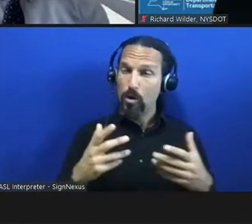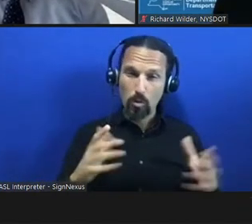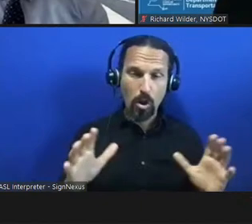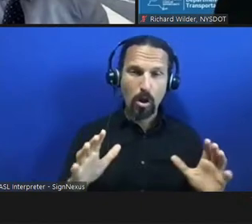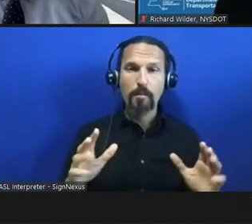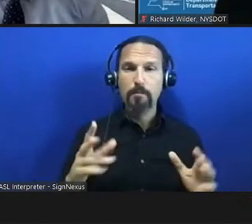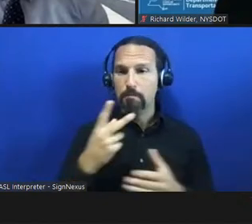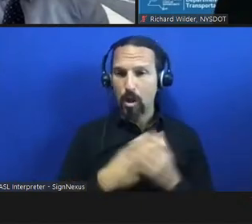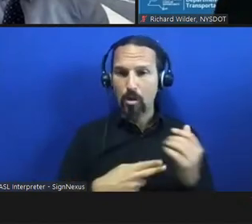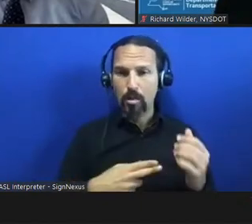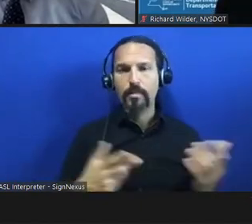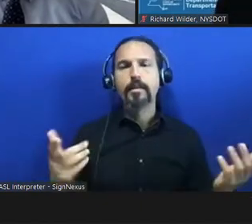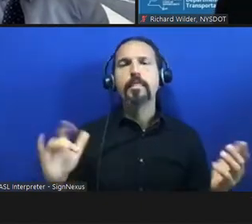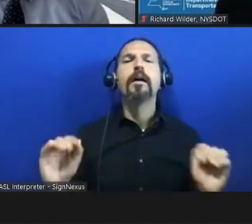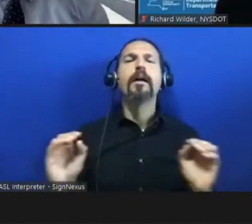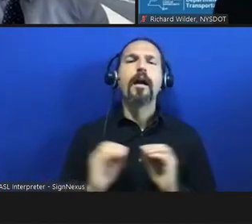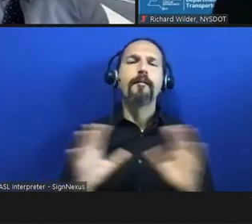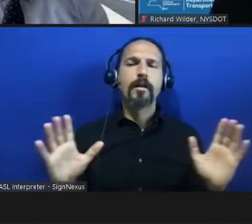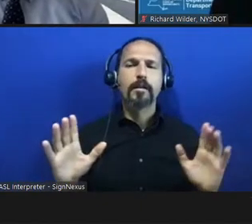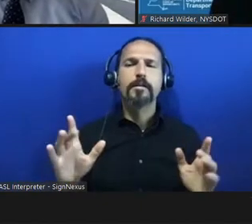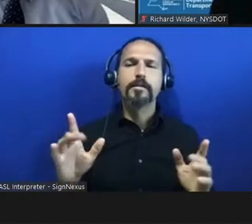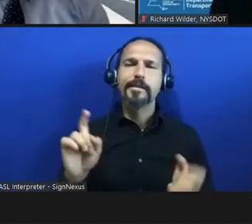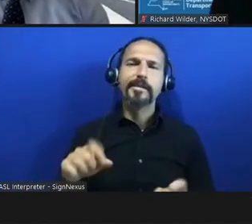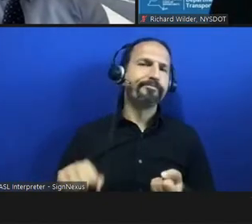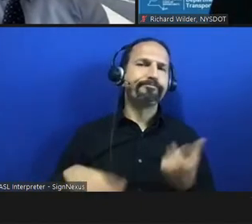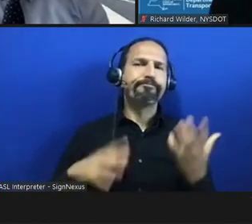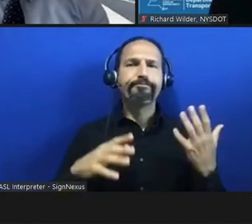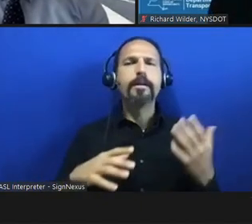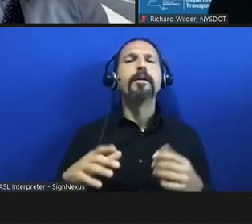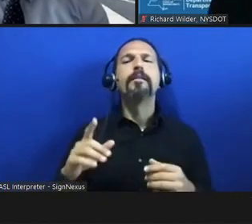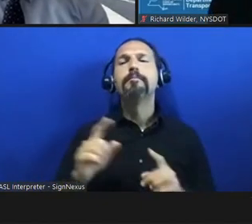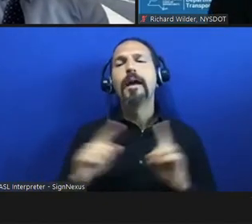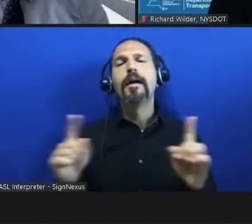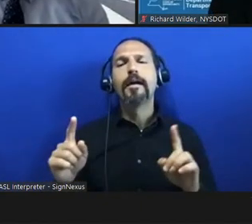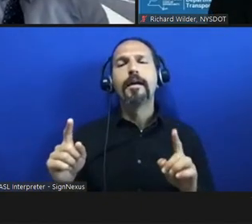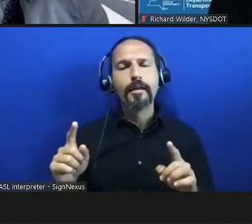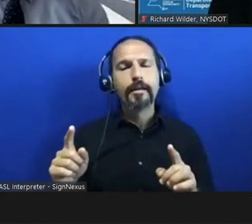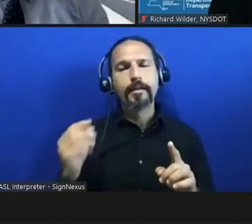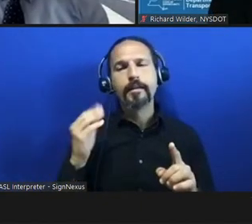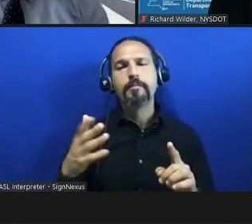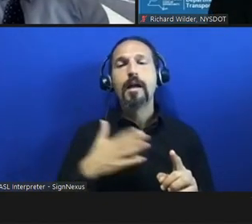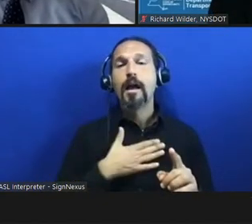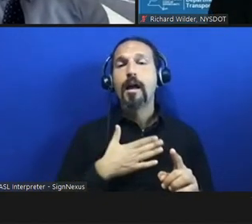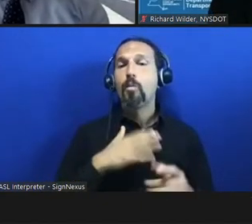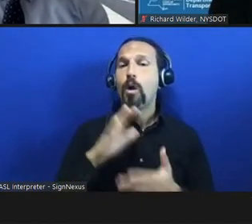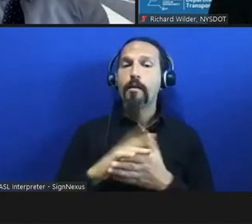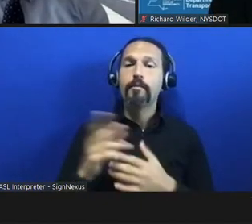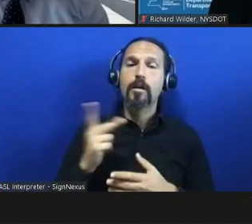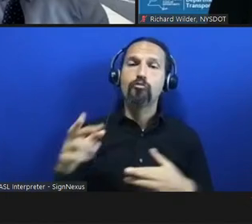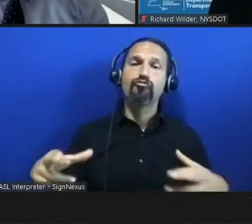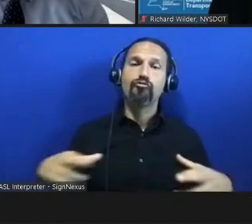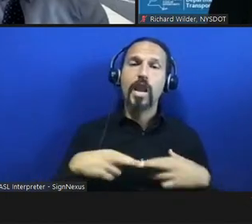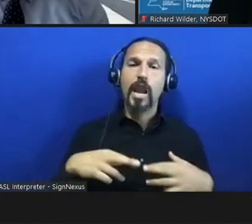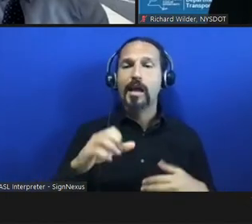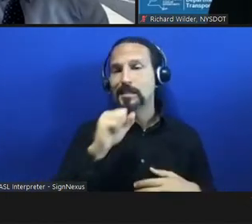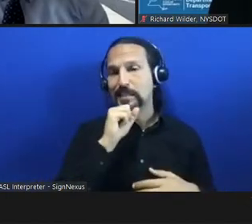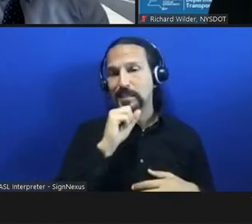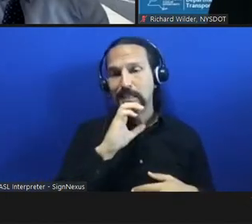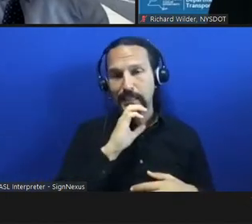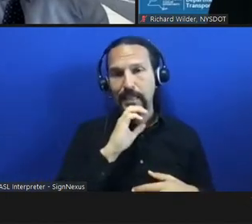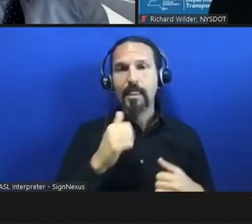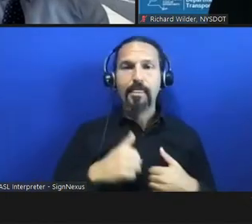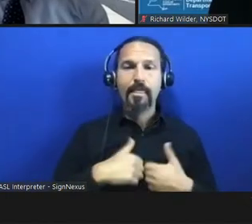want this it obviously needs to die in any case my wife and I are retired senior citizens